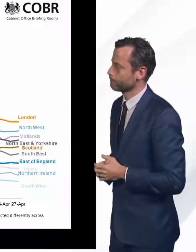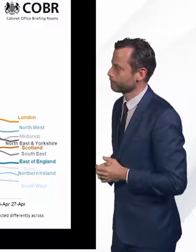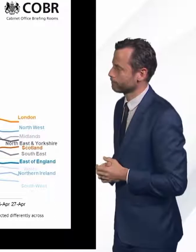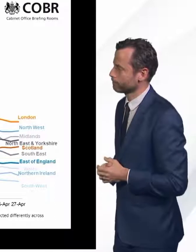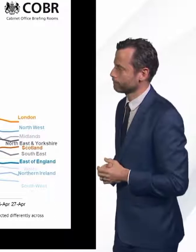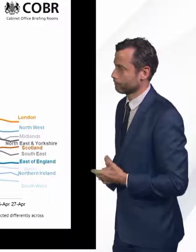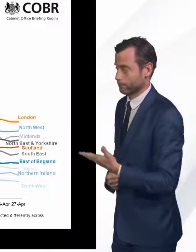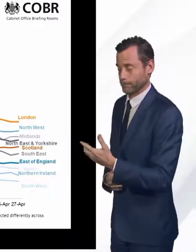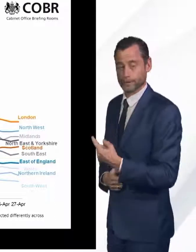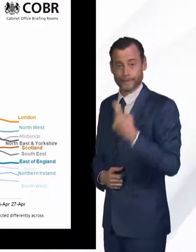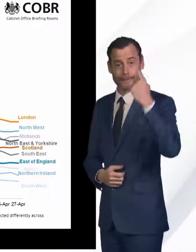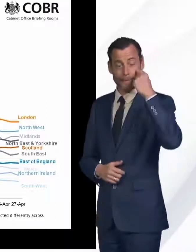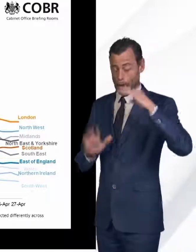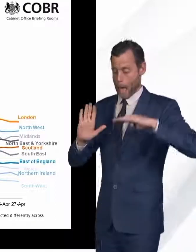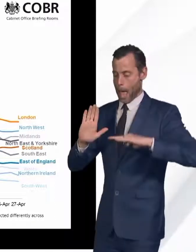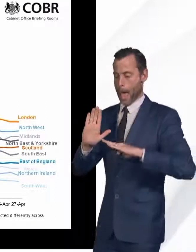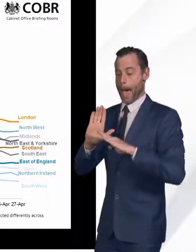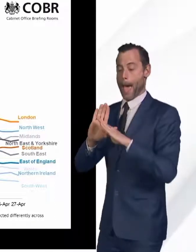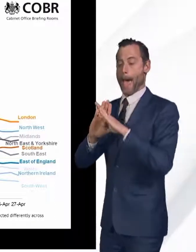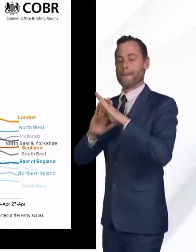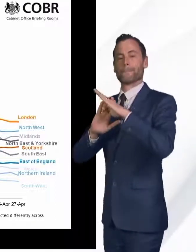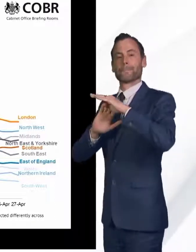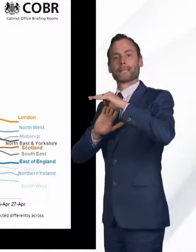overall, that has fallen by